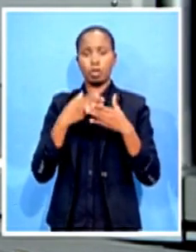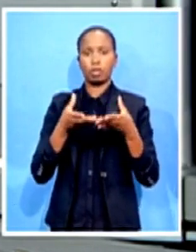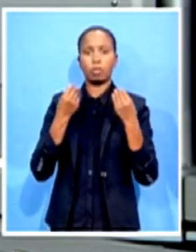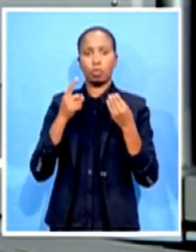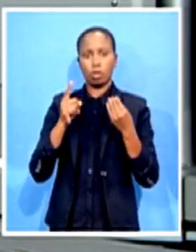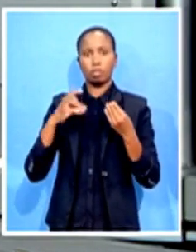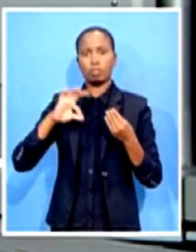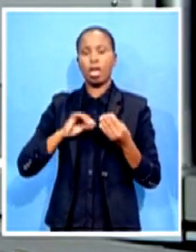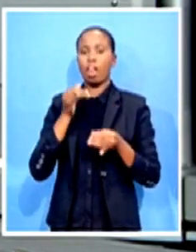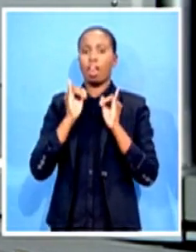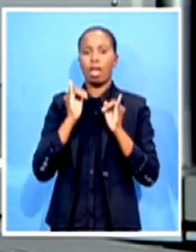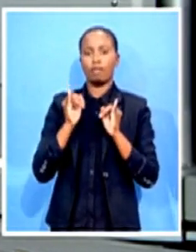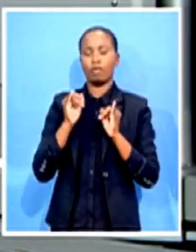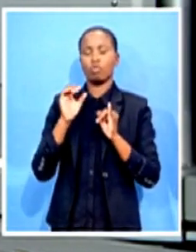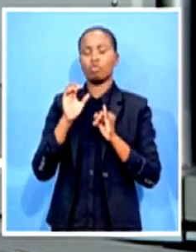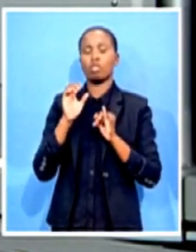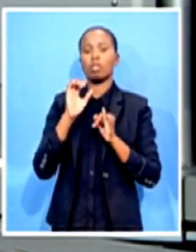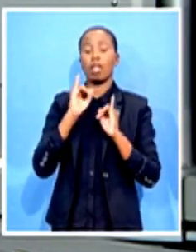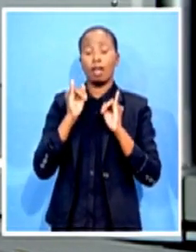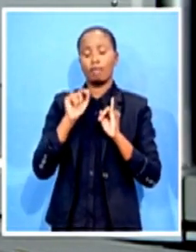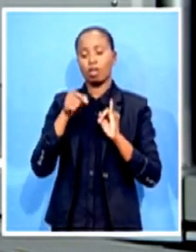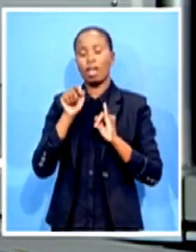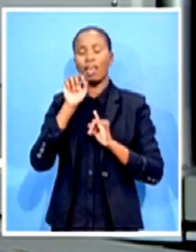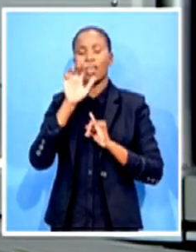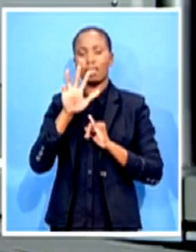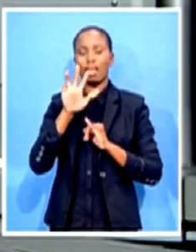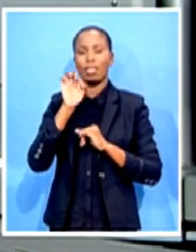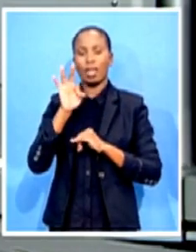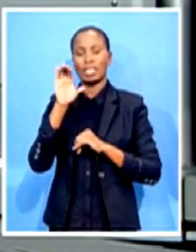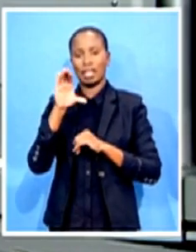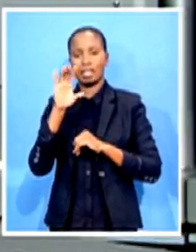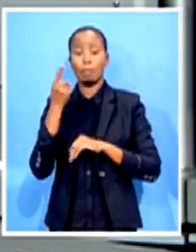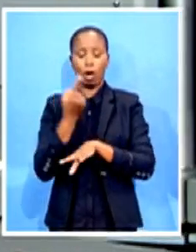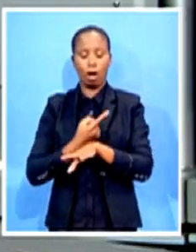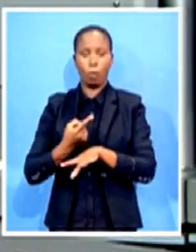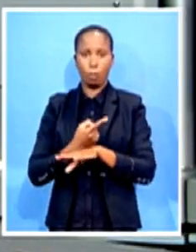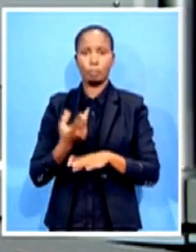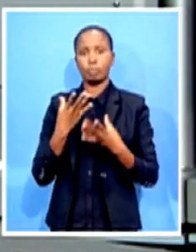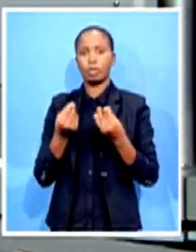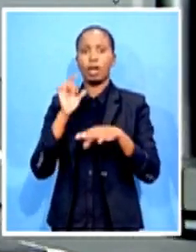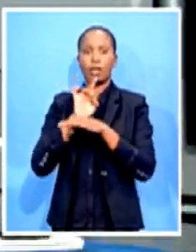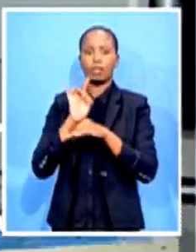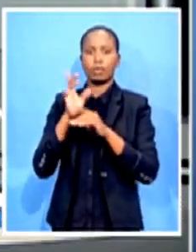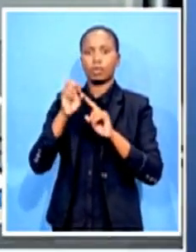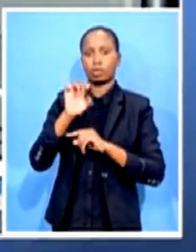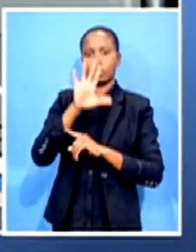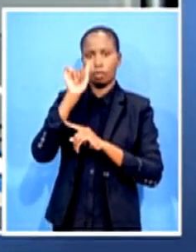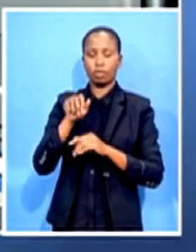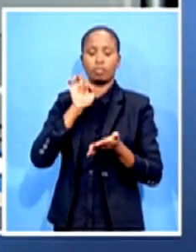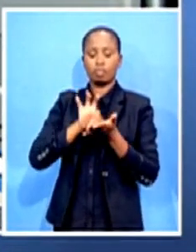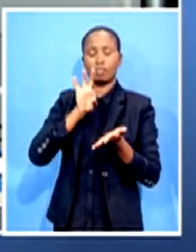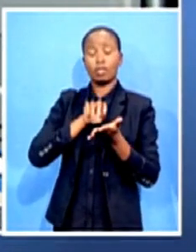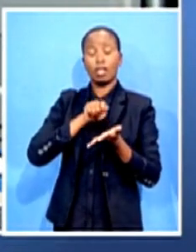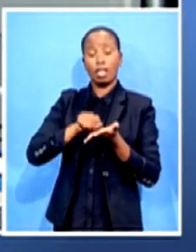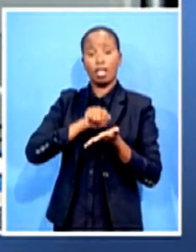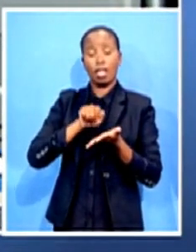11.93 per hour. We're joined now via Skype by the chairperson of the South African Domestic Workers Forum, Lindiwe Shibambo. Also we have